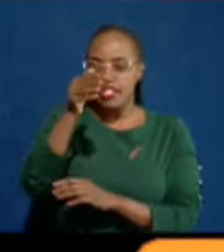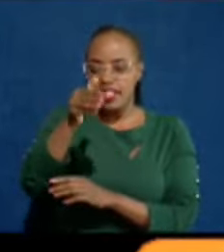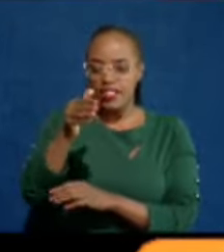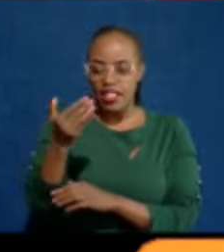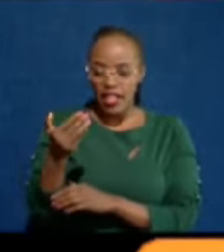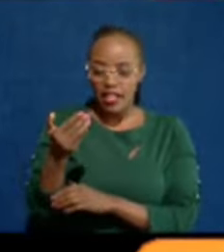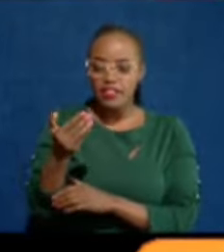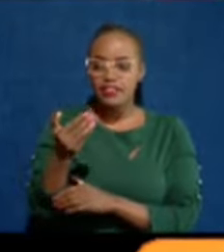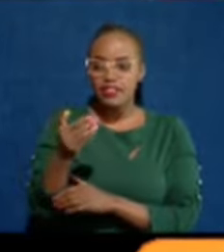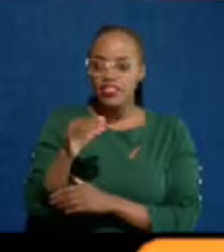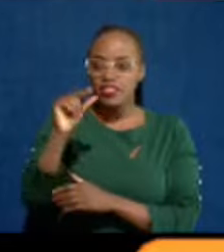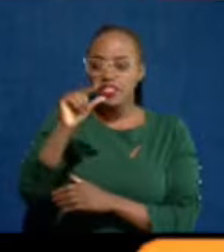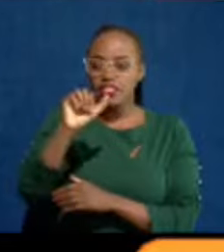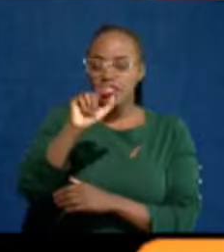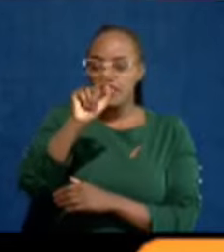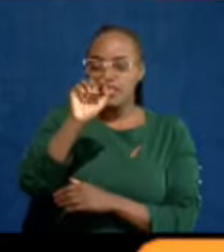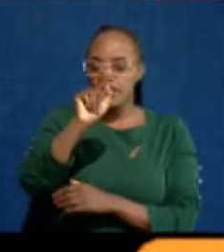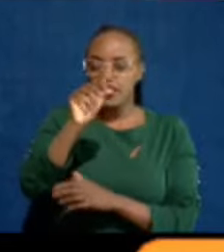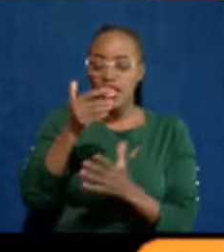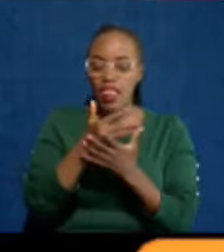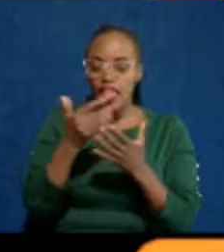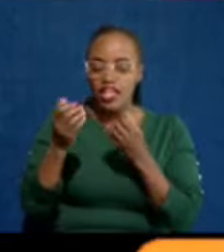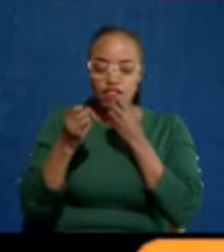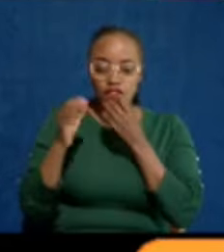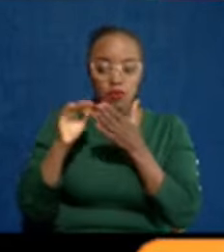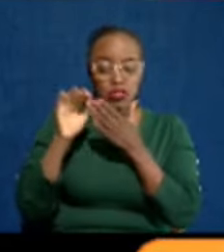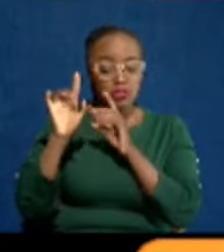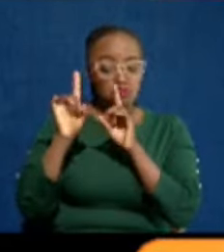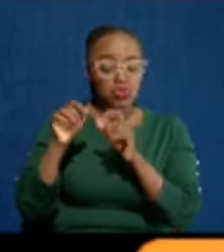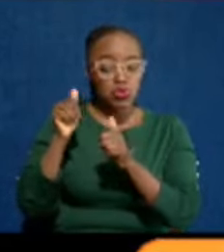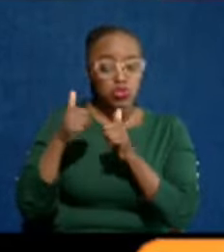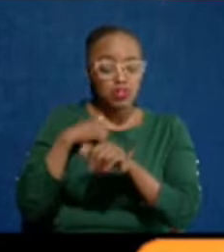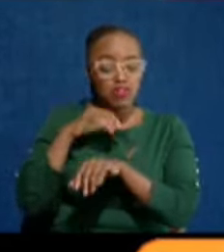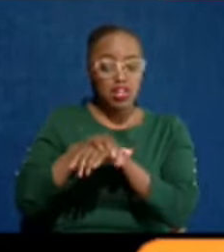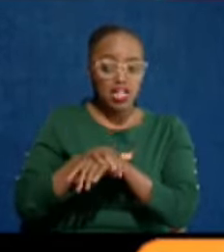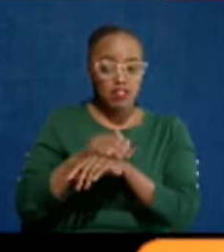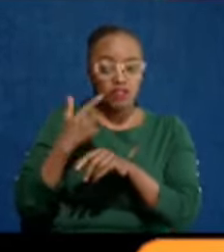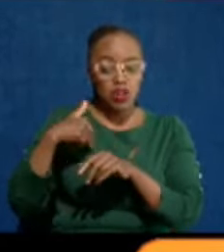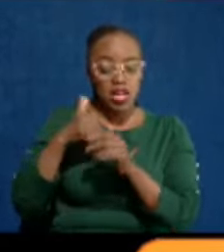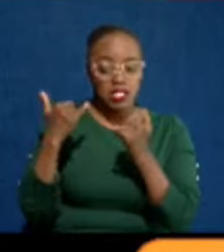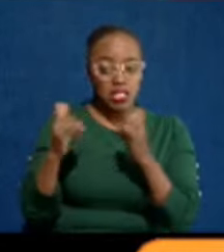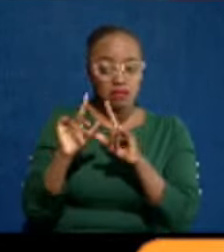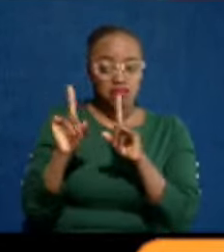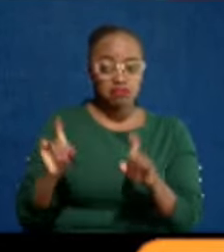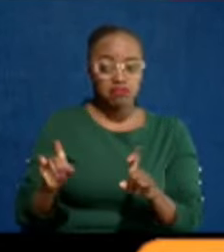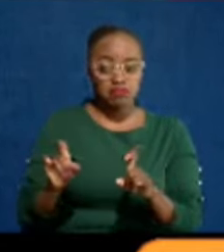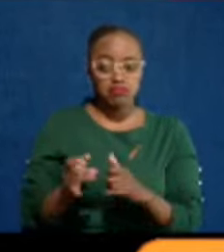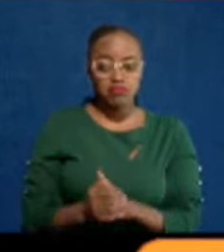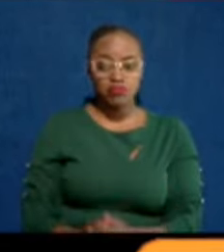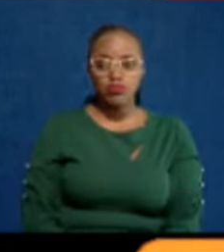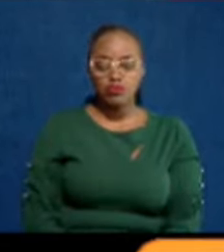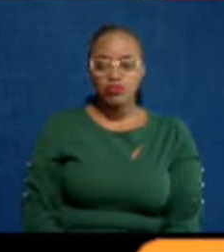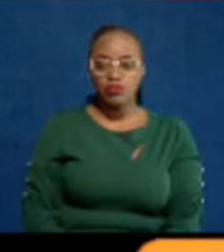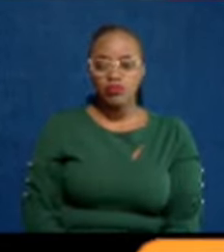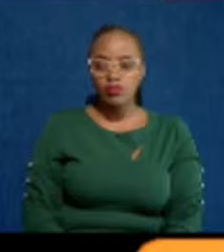And Gatete, is there any further updates that you have for us now?